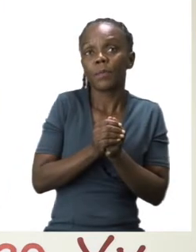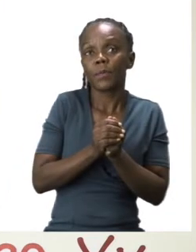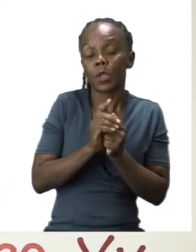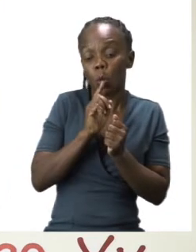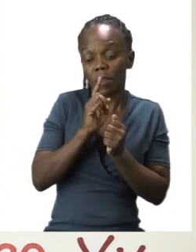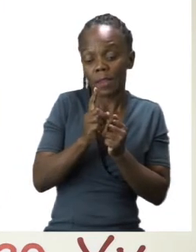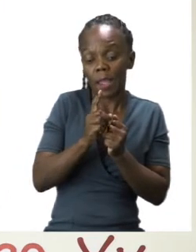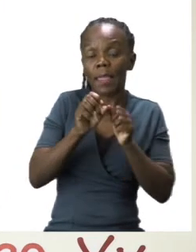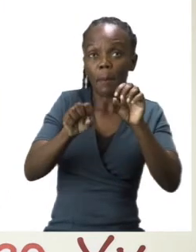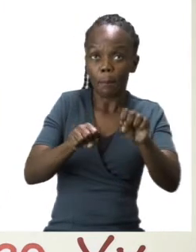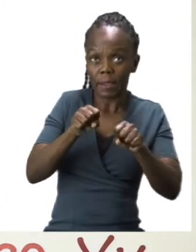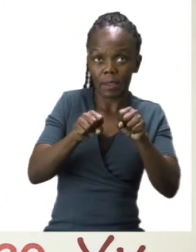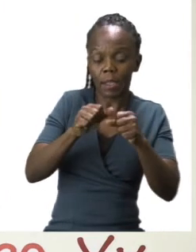is